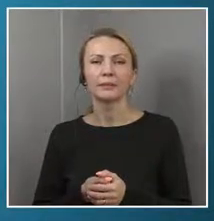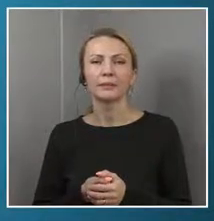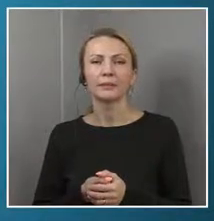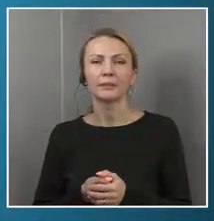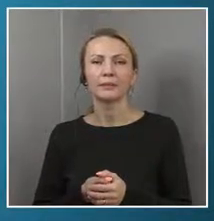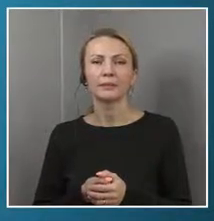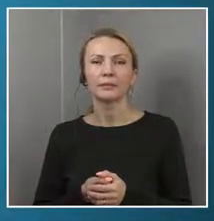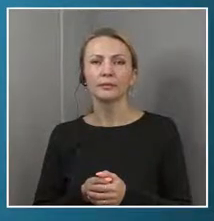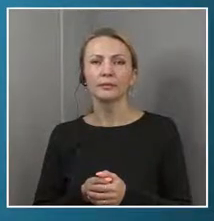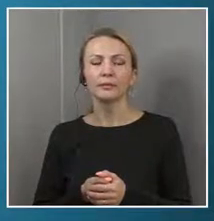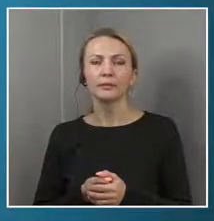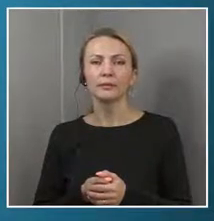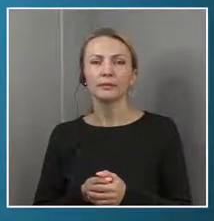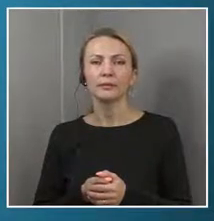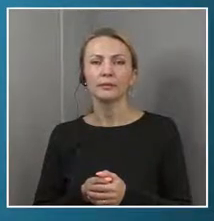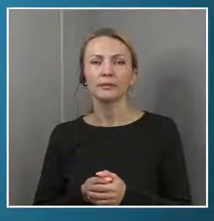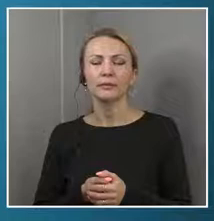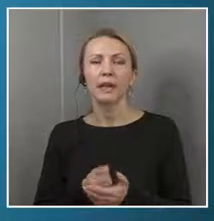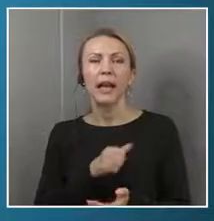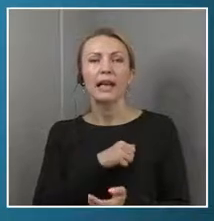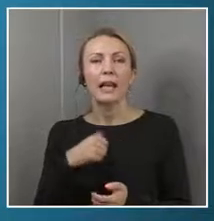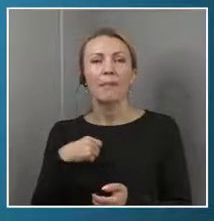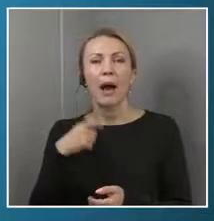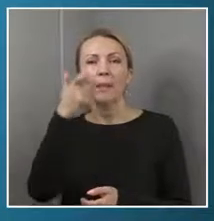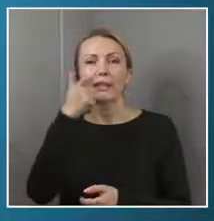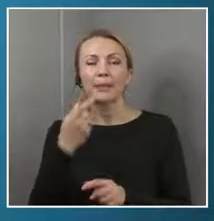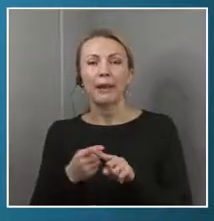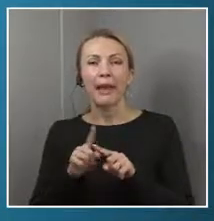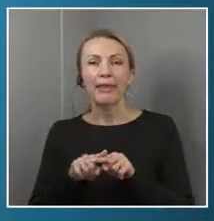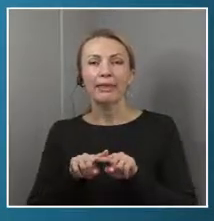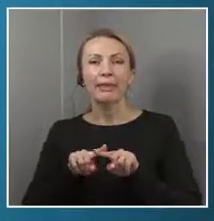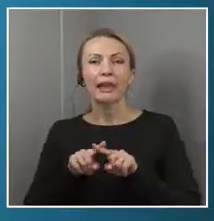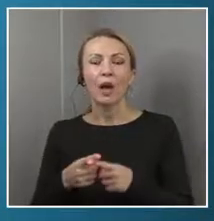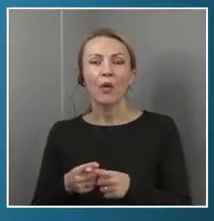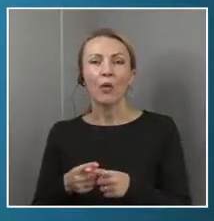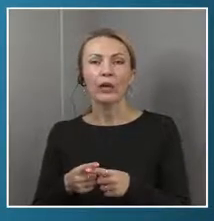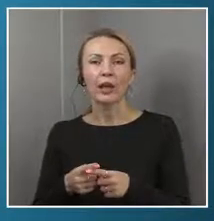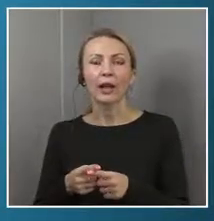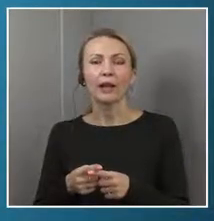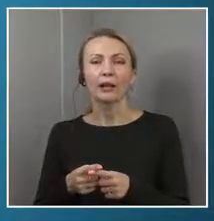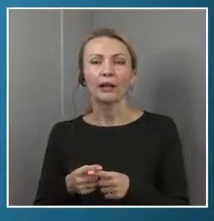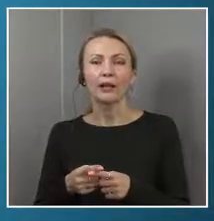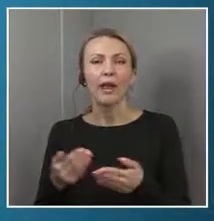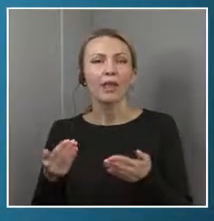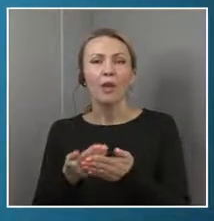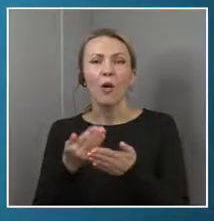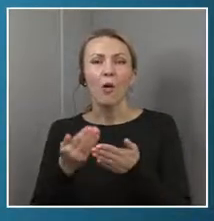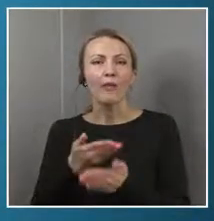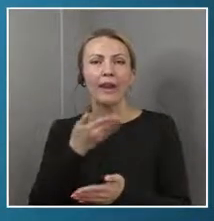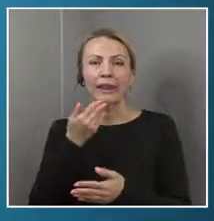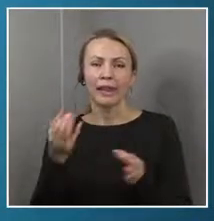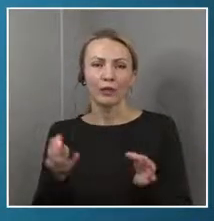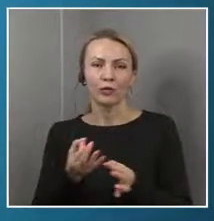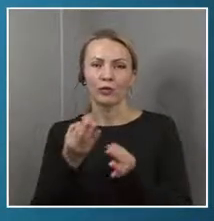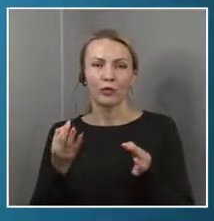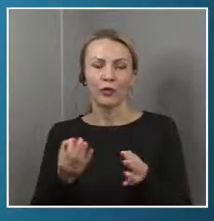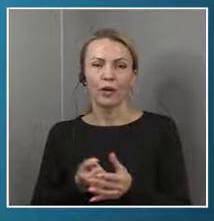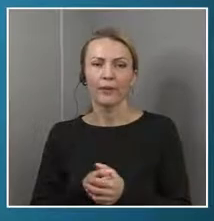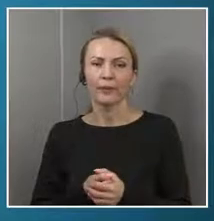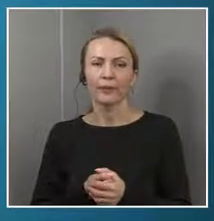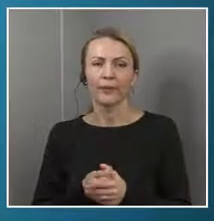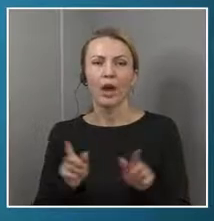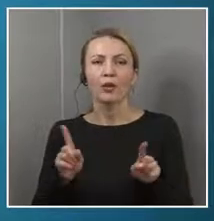instantaneity of every transaction and of every action. And I wonder what everybody makes of this. This was in